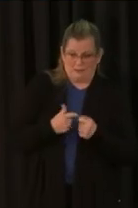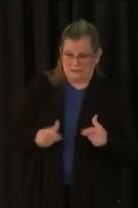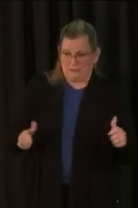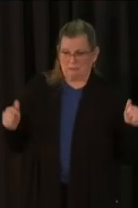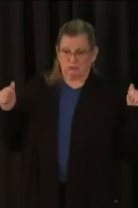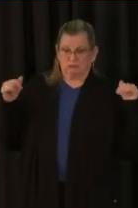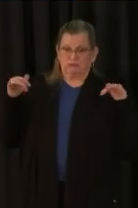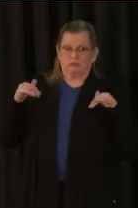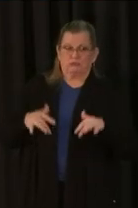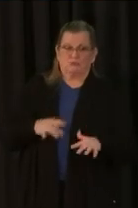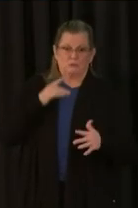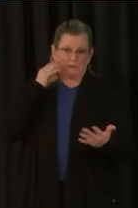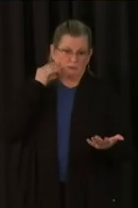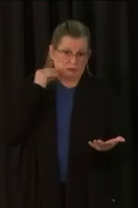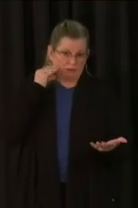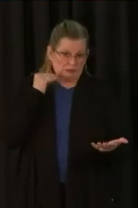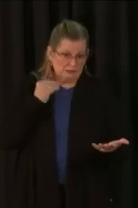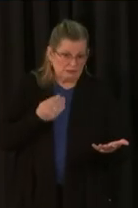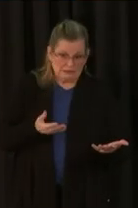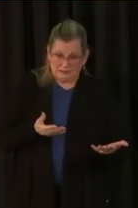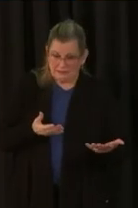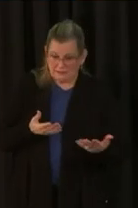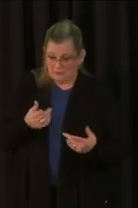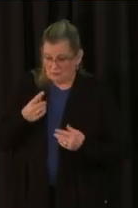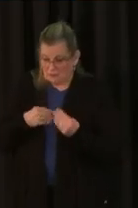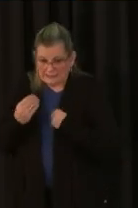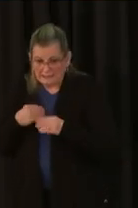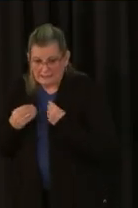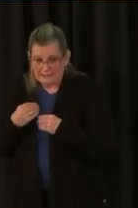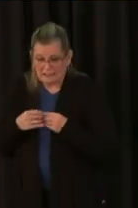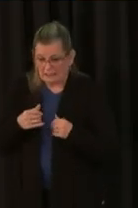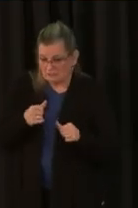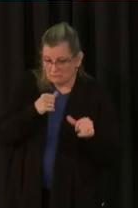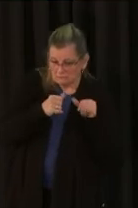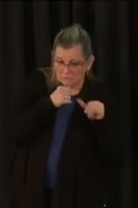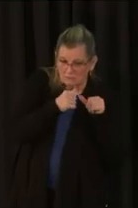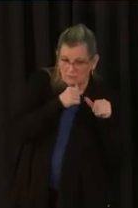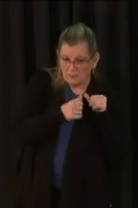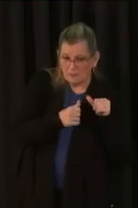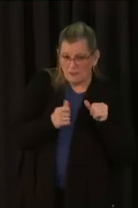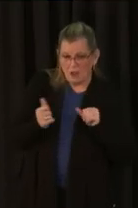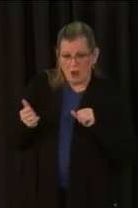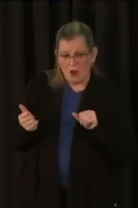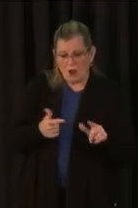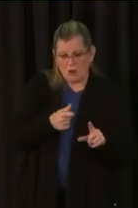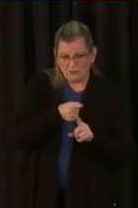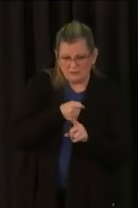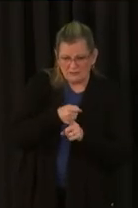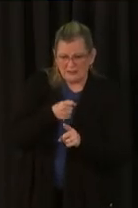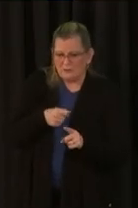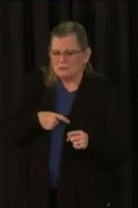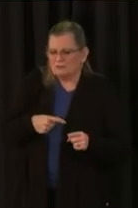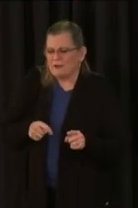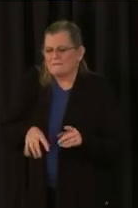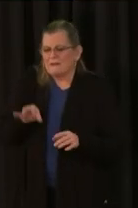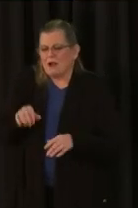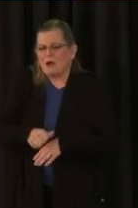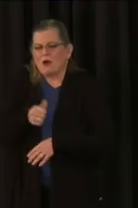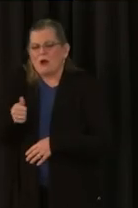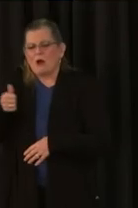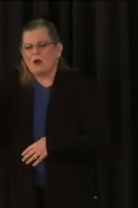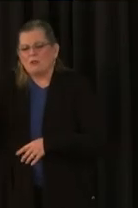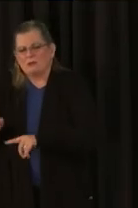for folks to consume. And so because they have been impacted, obviously, we are trying to find ways to deploy